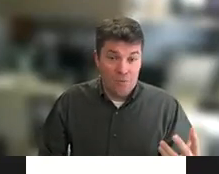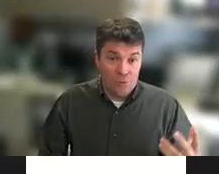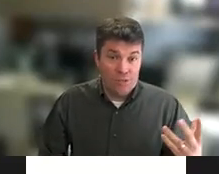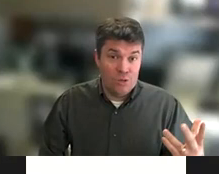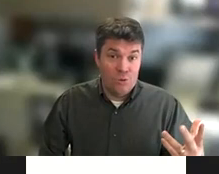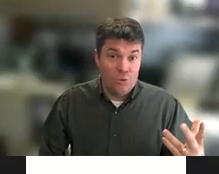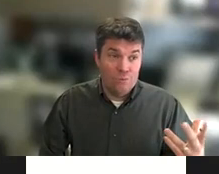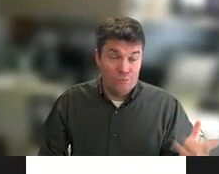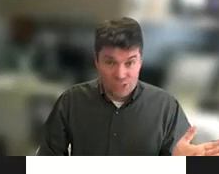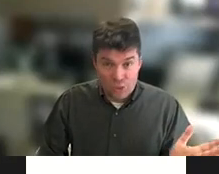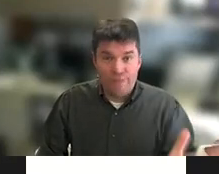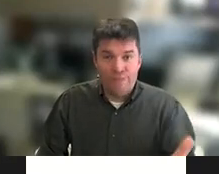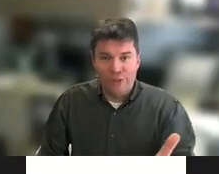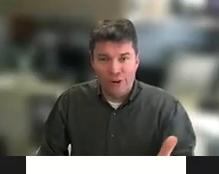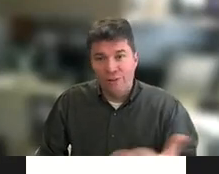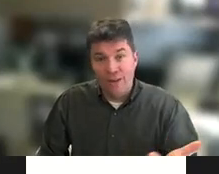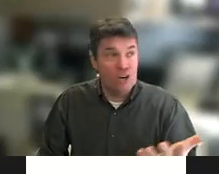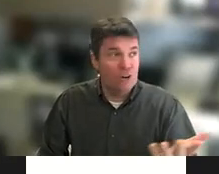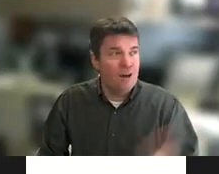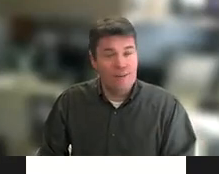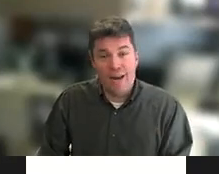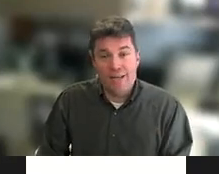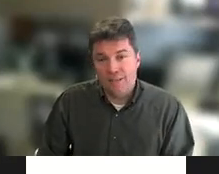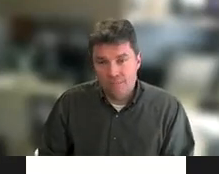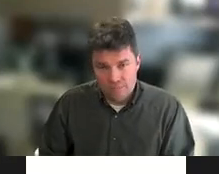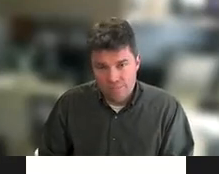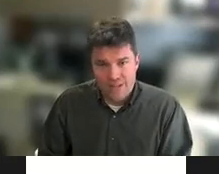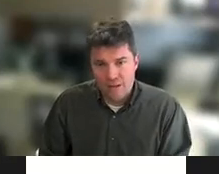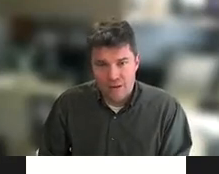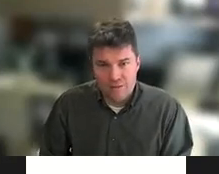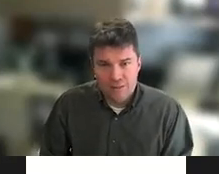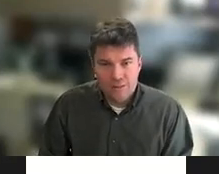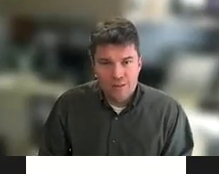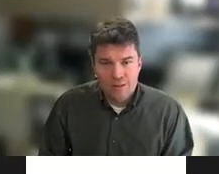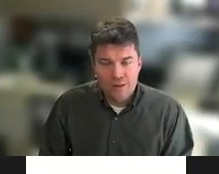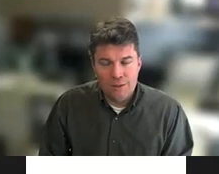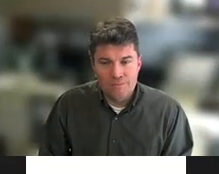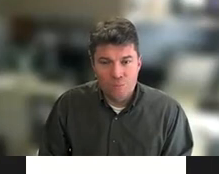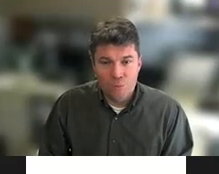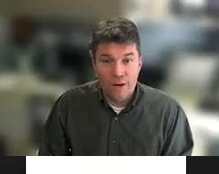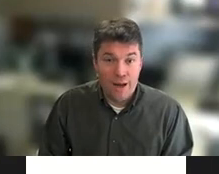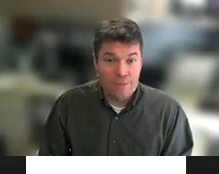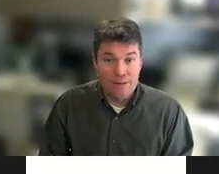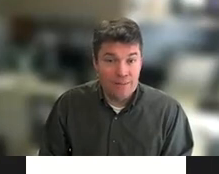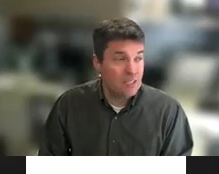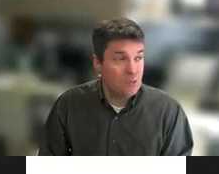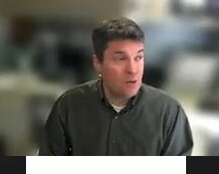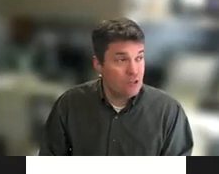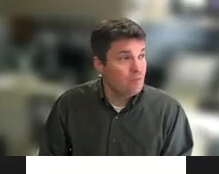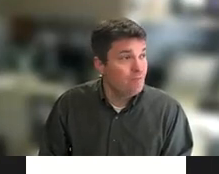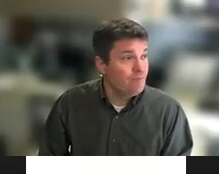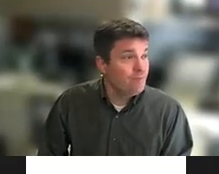the client were to pursue it further, they could have a case based on what happened